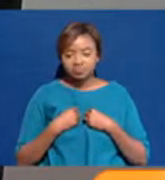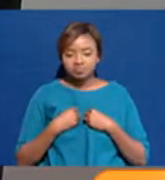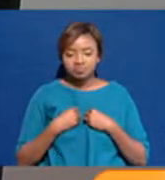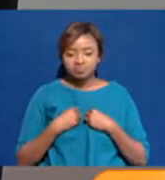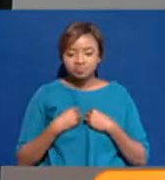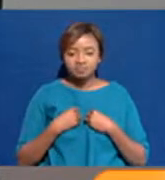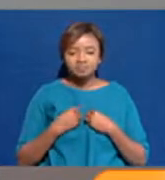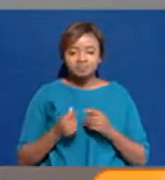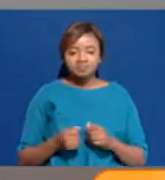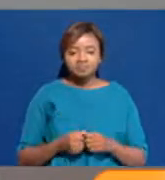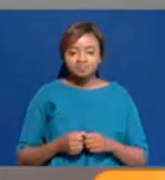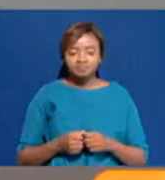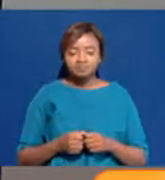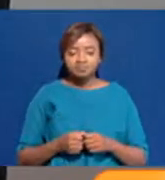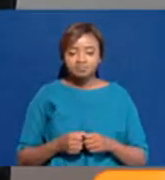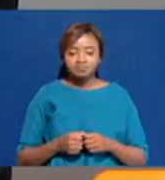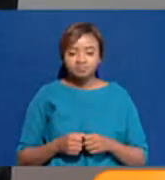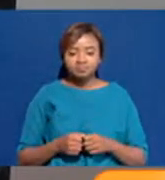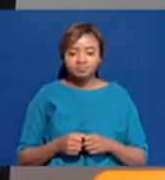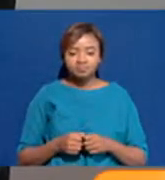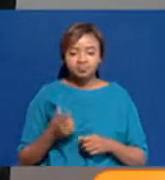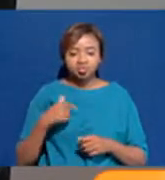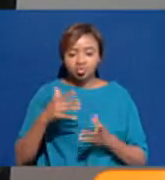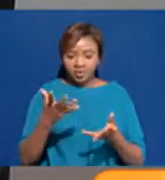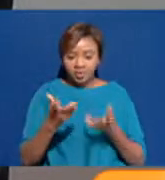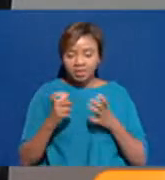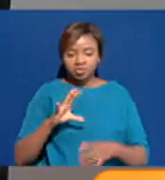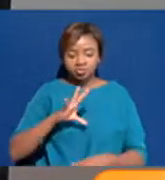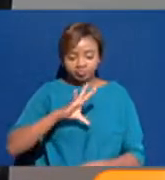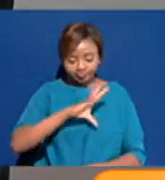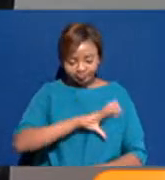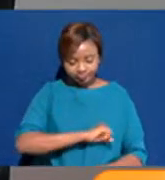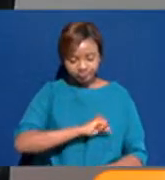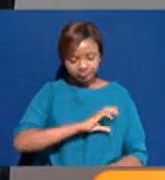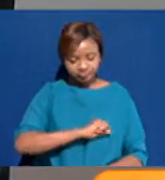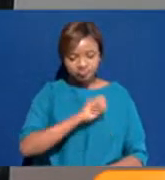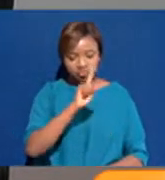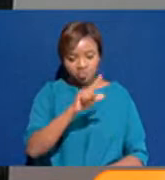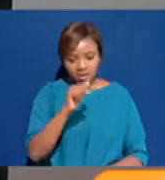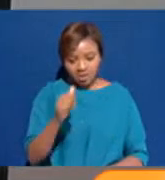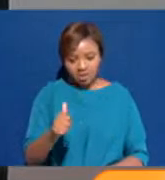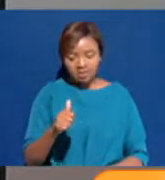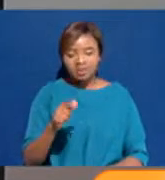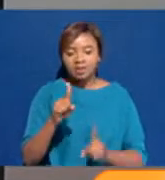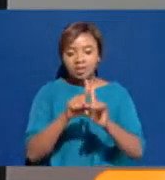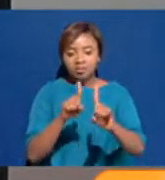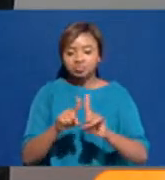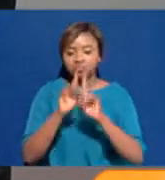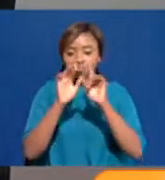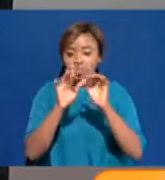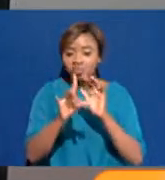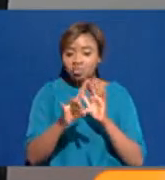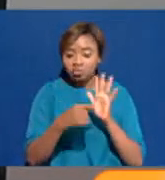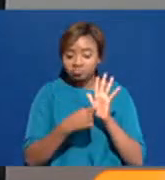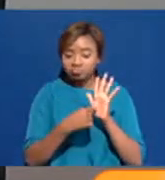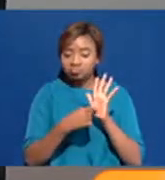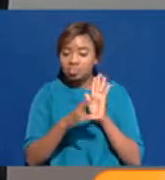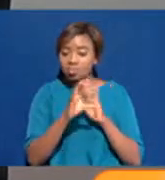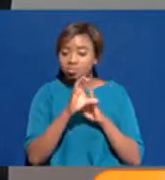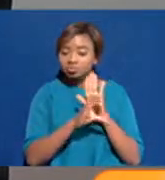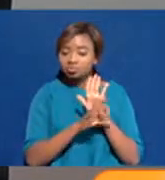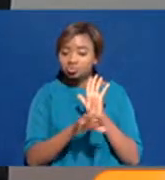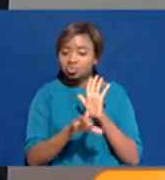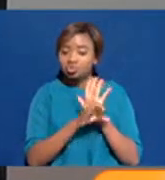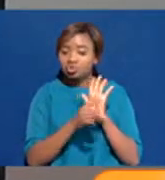message to them is we must tolerate one another. Second, we also must follow the rule of law